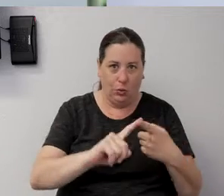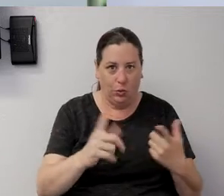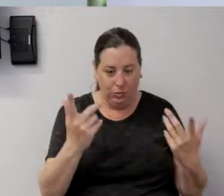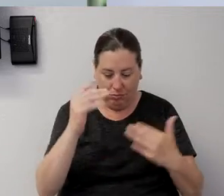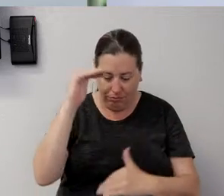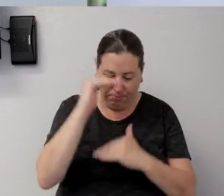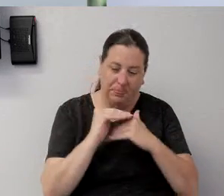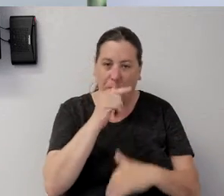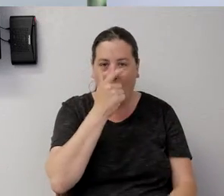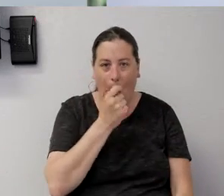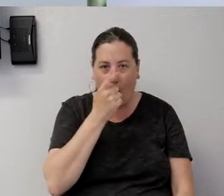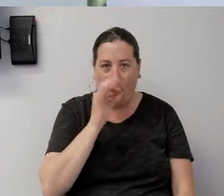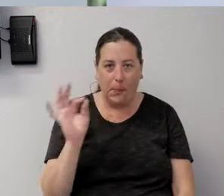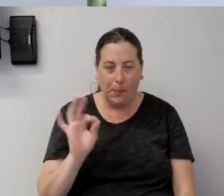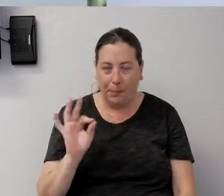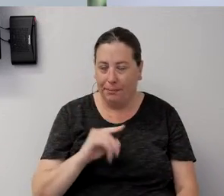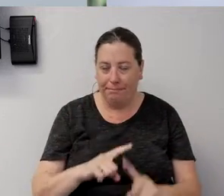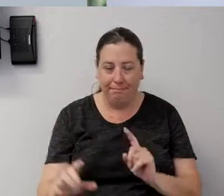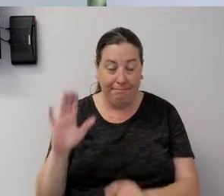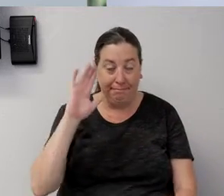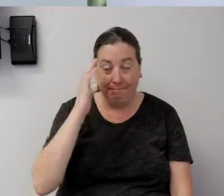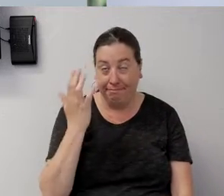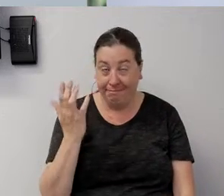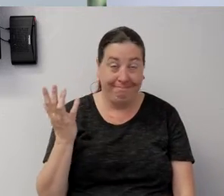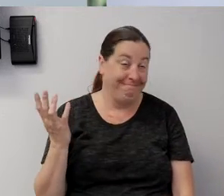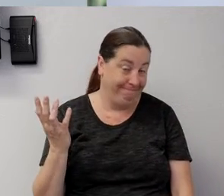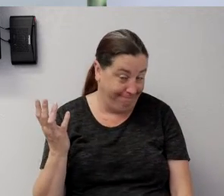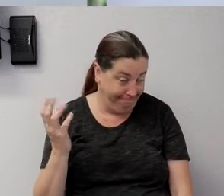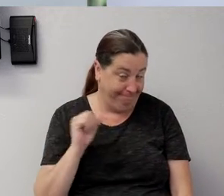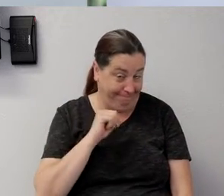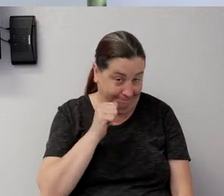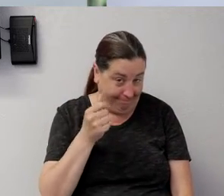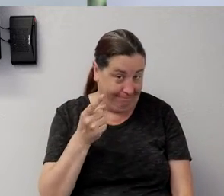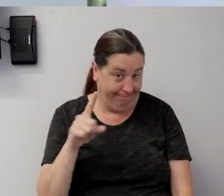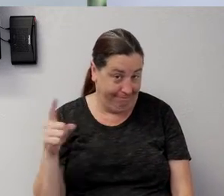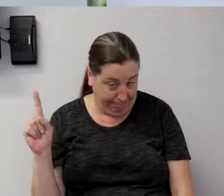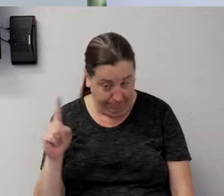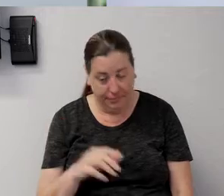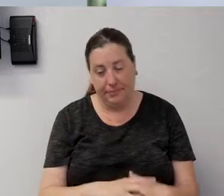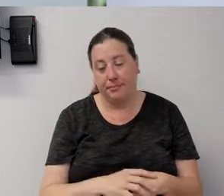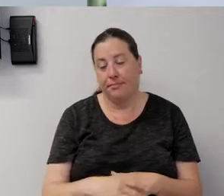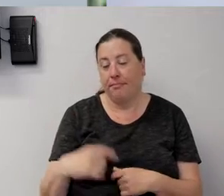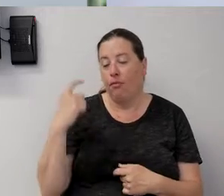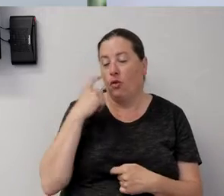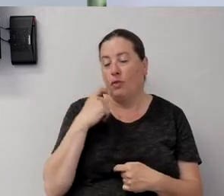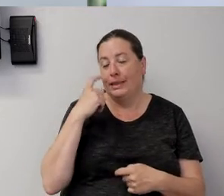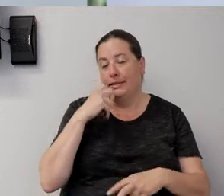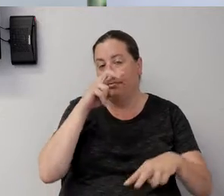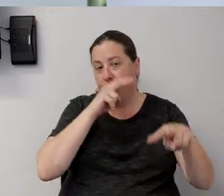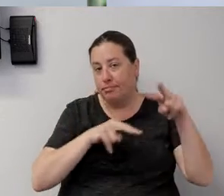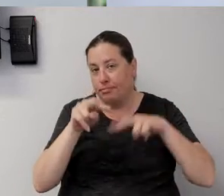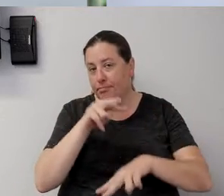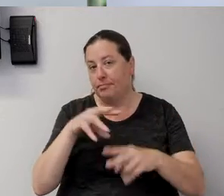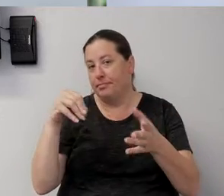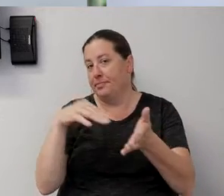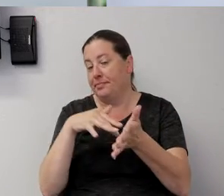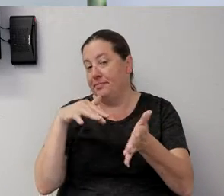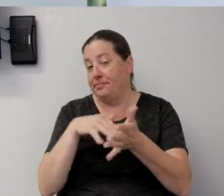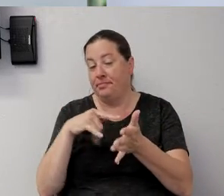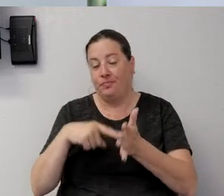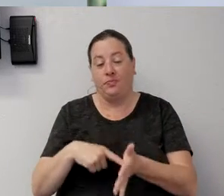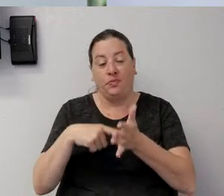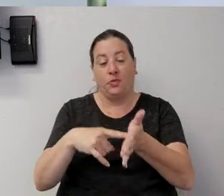or something. But that apparently has not been the case. Recent observations and studies have shown that